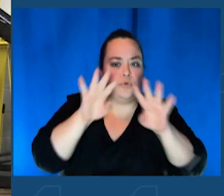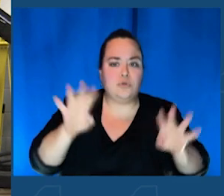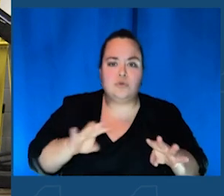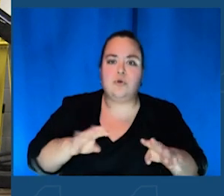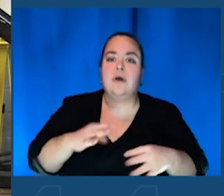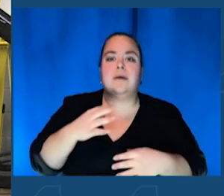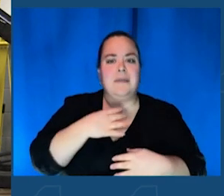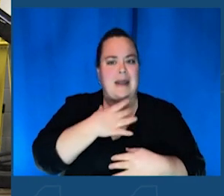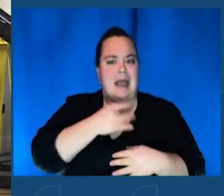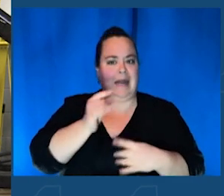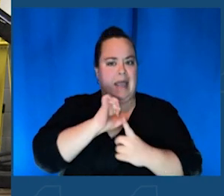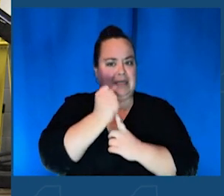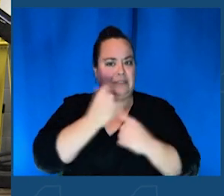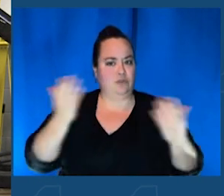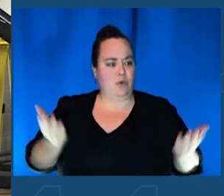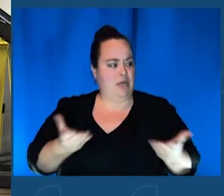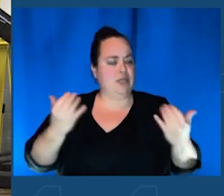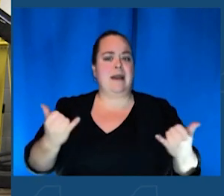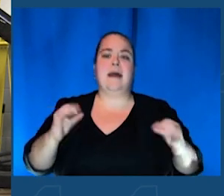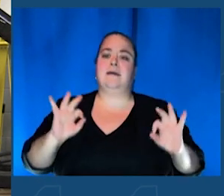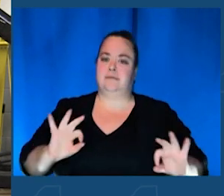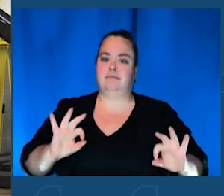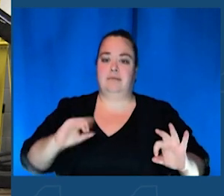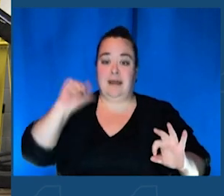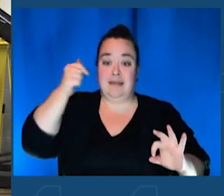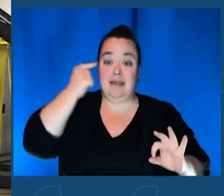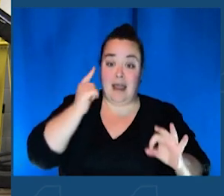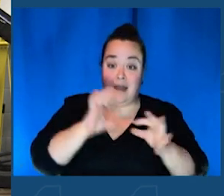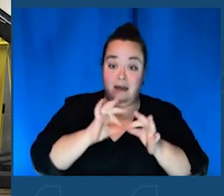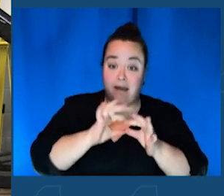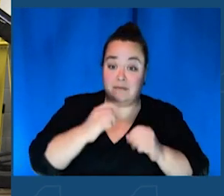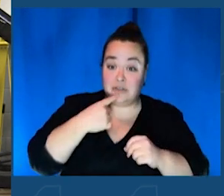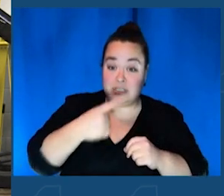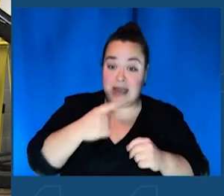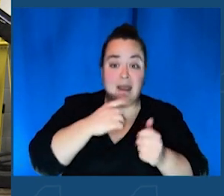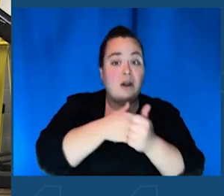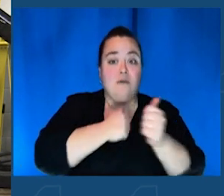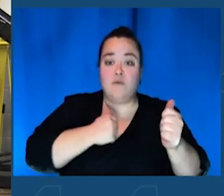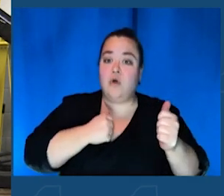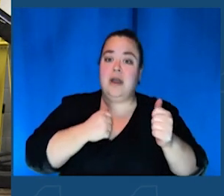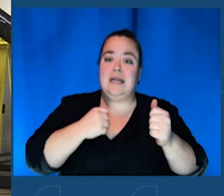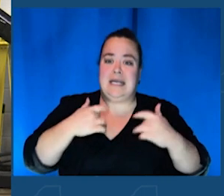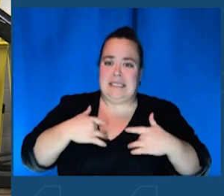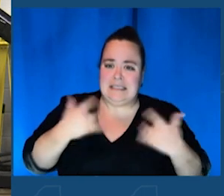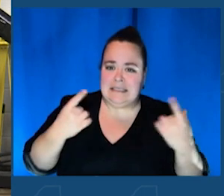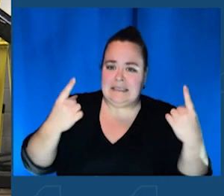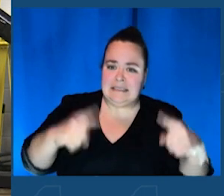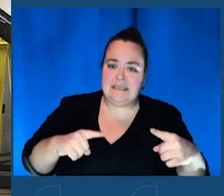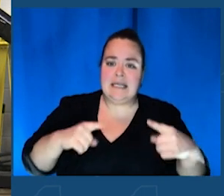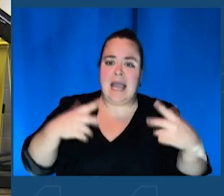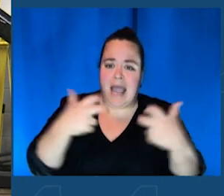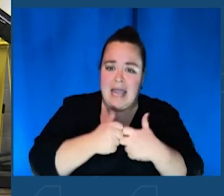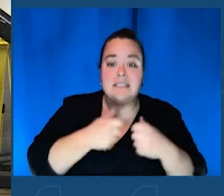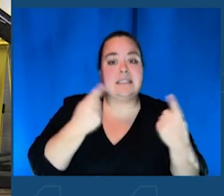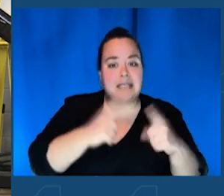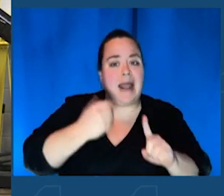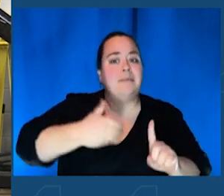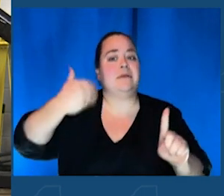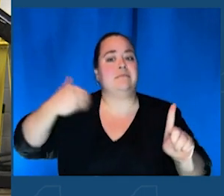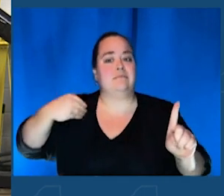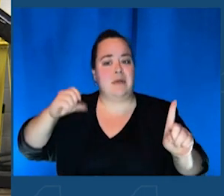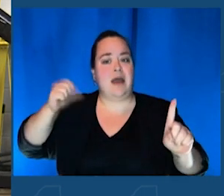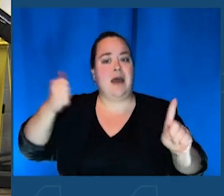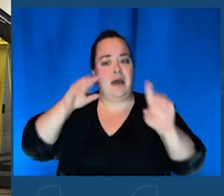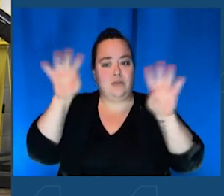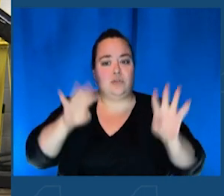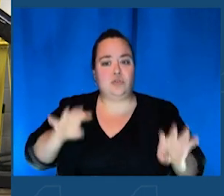in. As the governor noted, we've avoided a lot of the incidents and accidents that unfortunately have taken lives in the past, and it's a testament to the hard